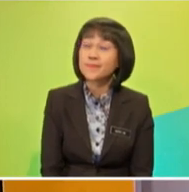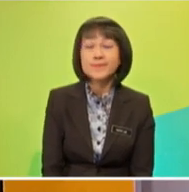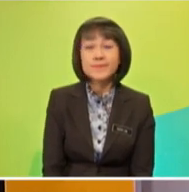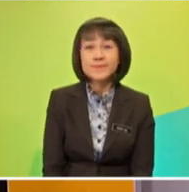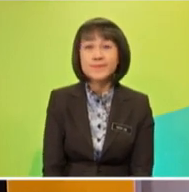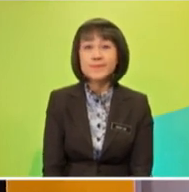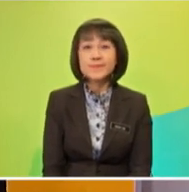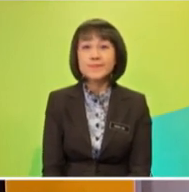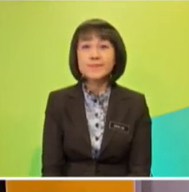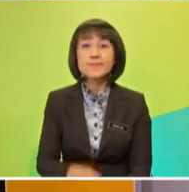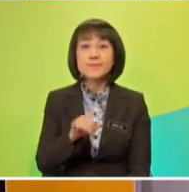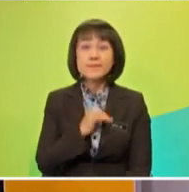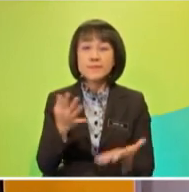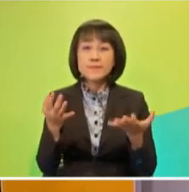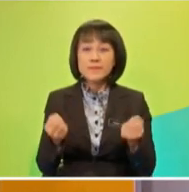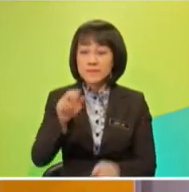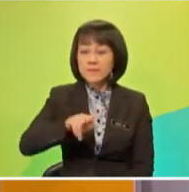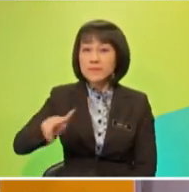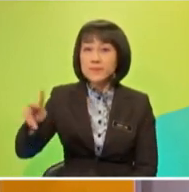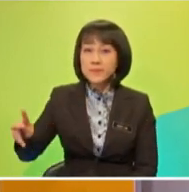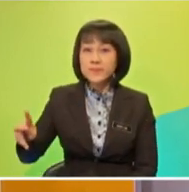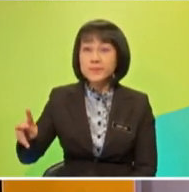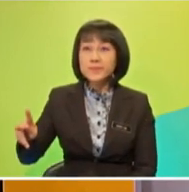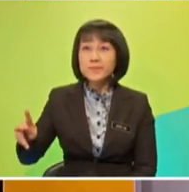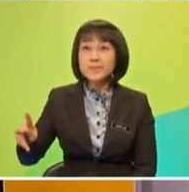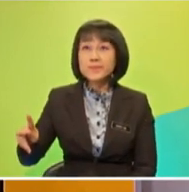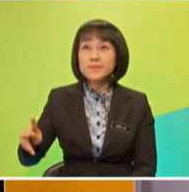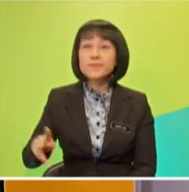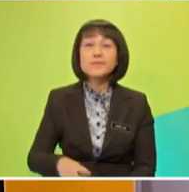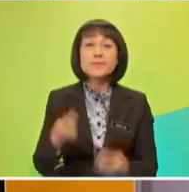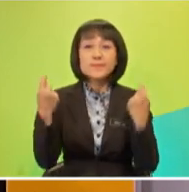I want pupils out there to also try the sentence structure.